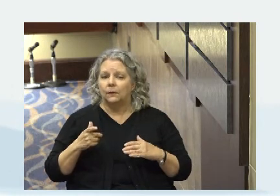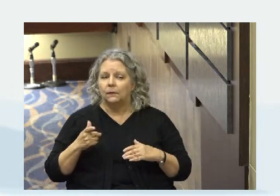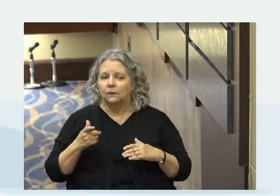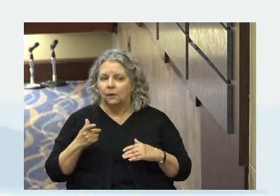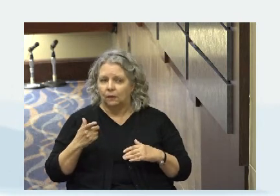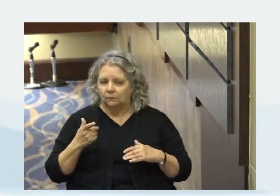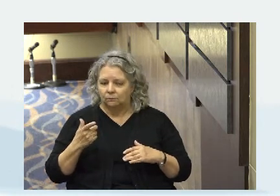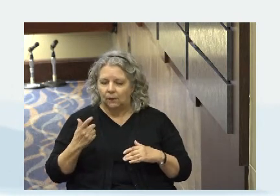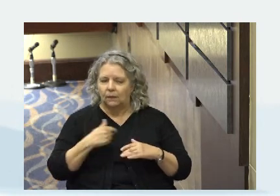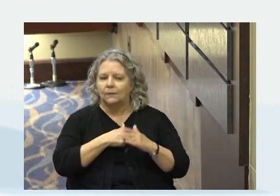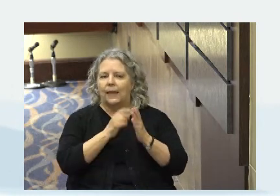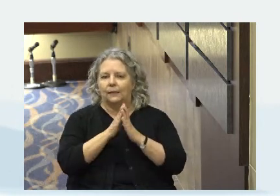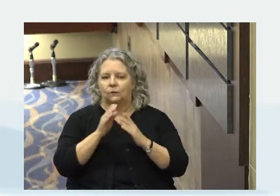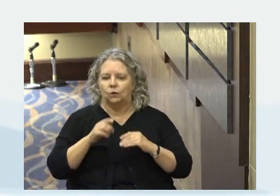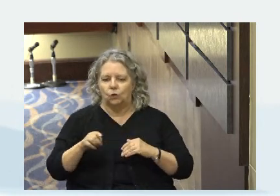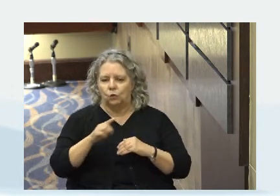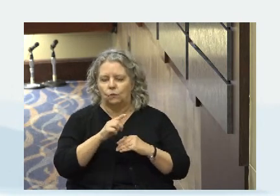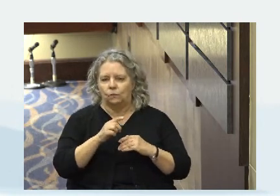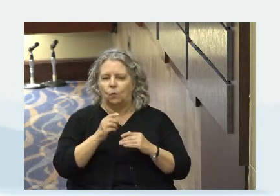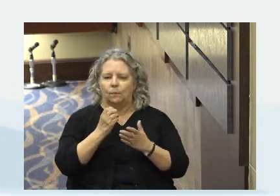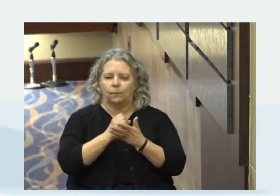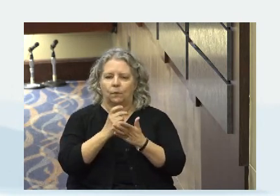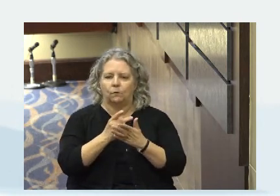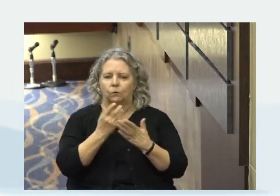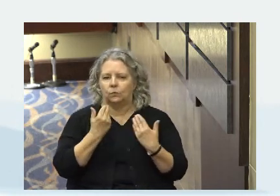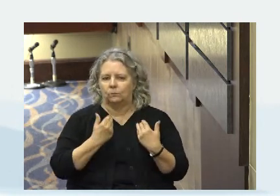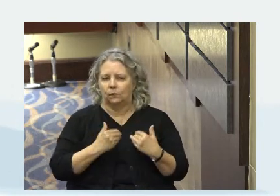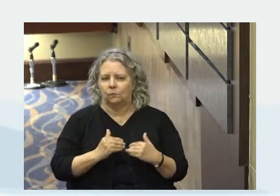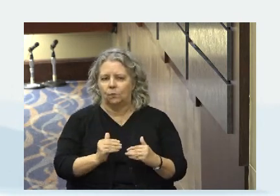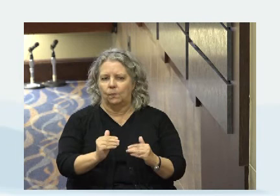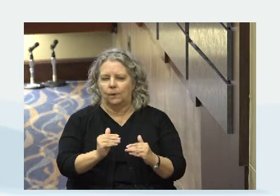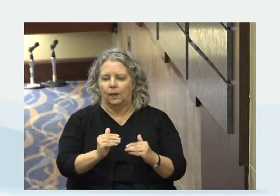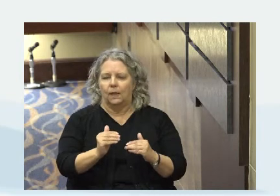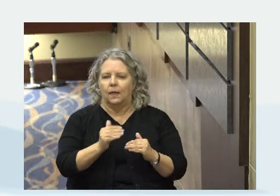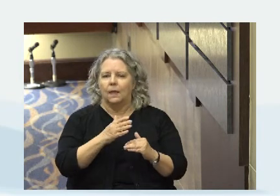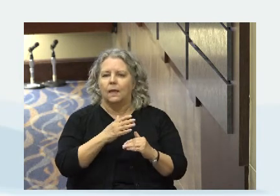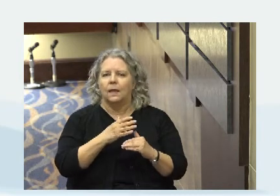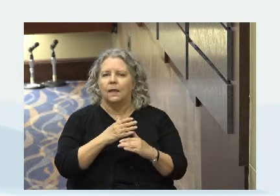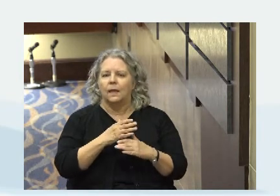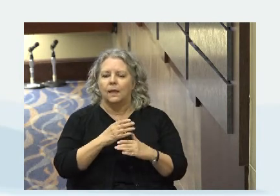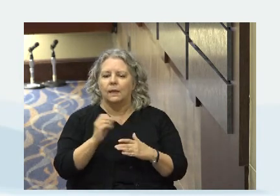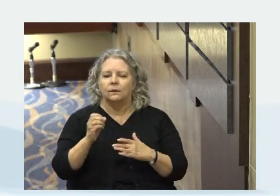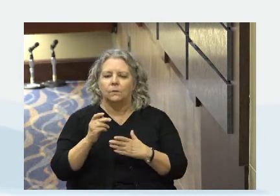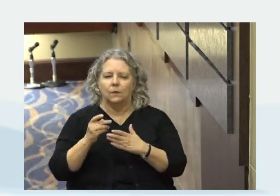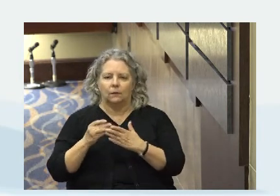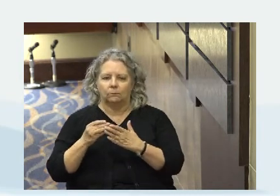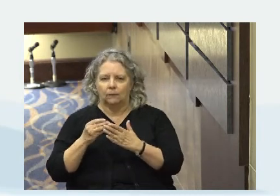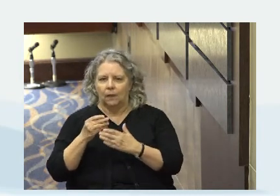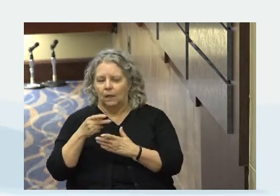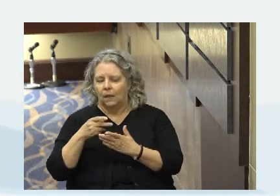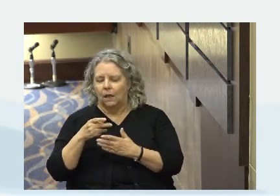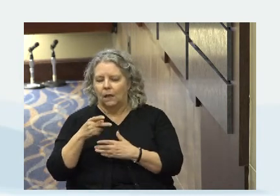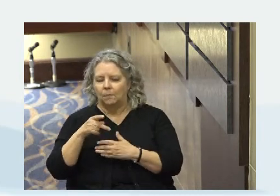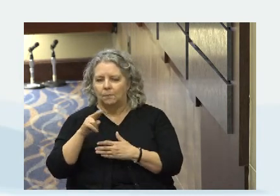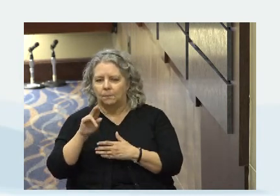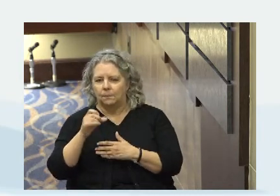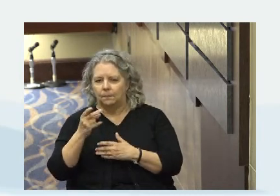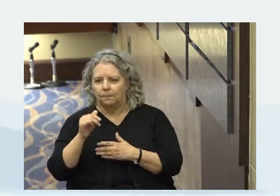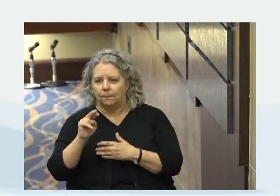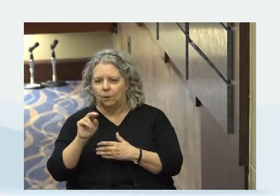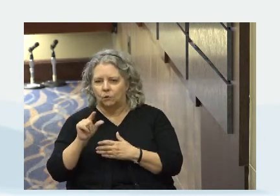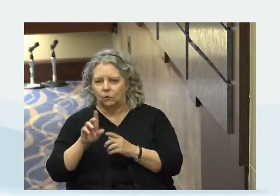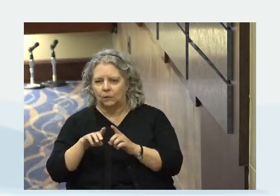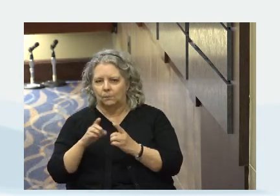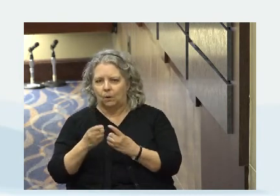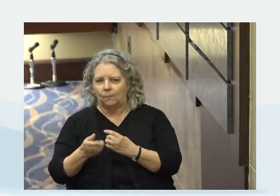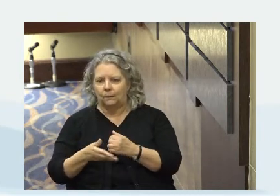for qualifications. Purchasing is working with us on putting that together. We'd like to get that out first